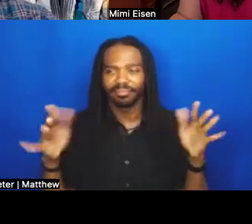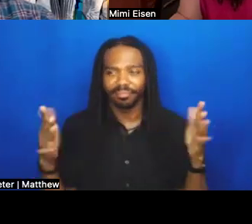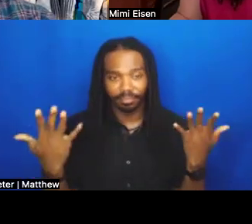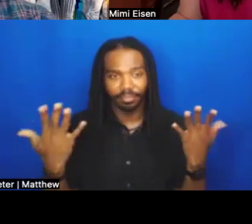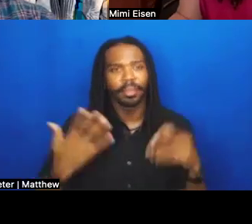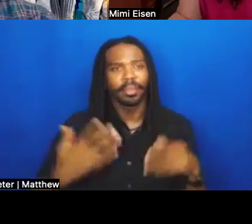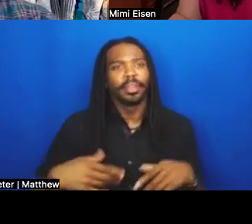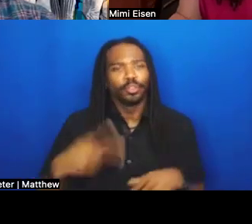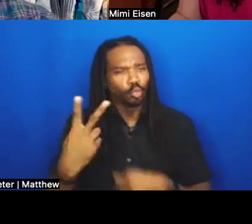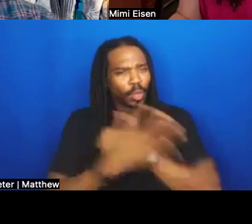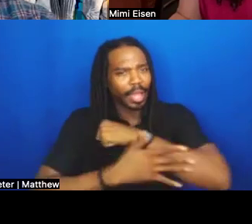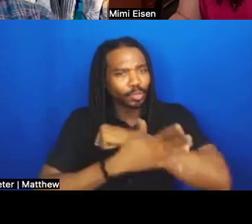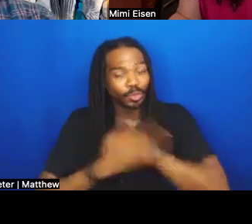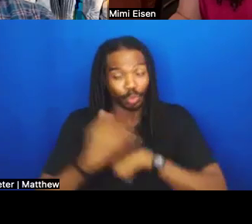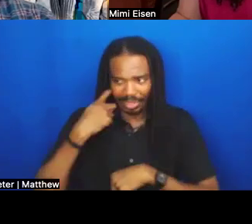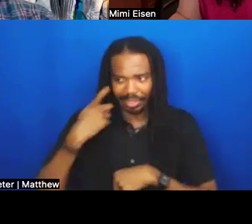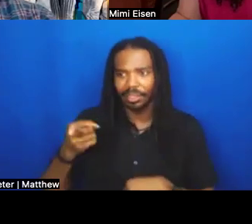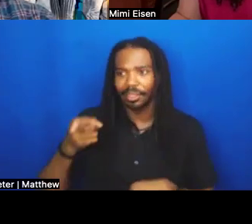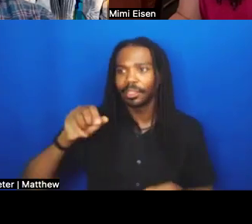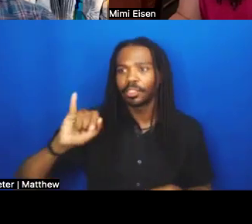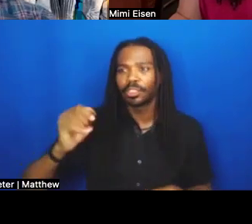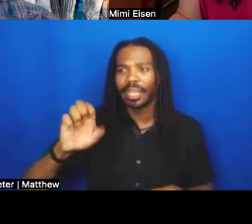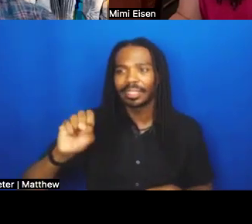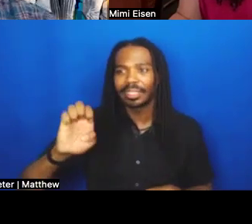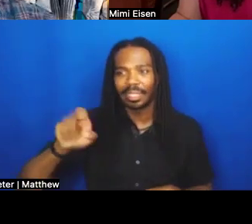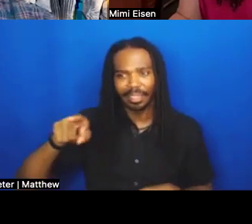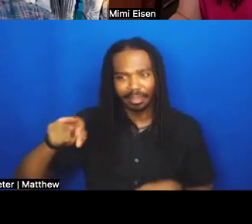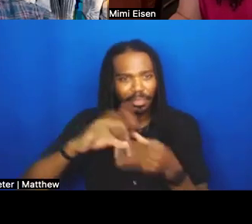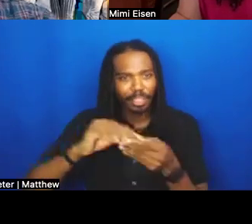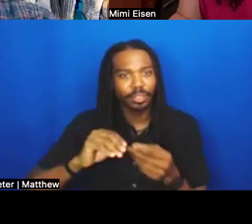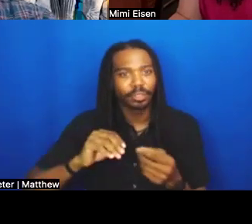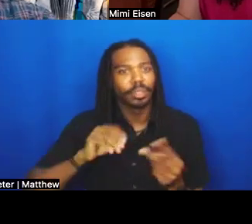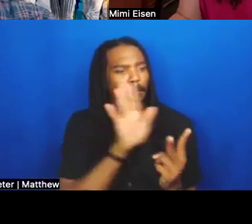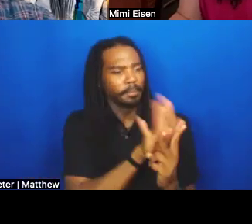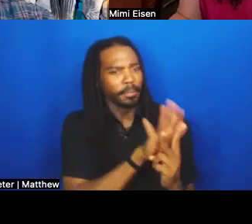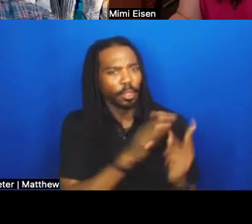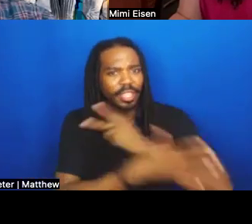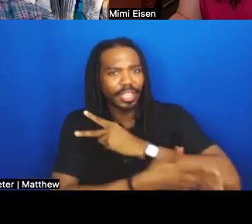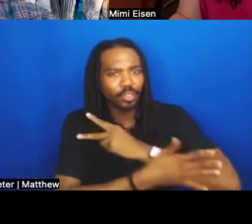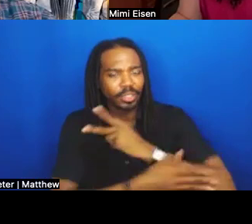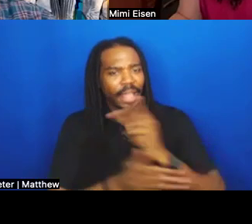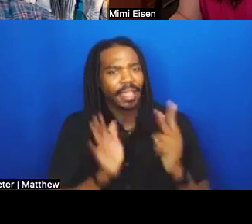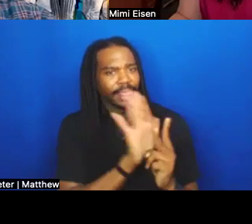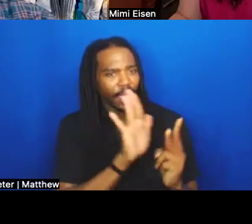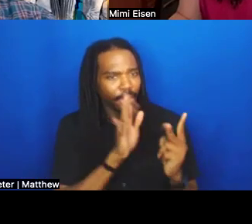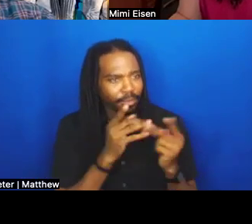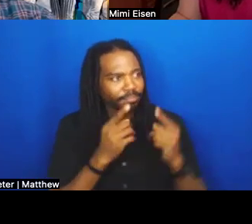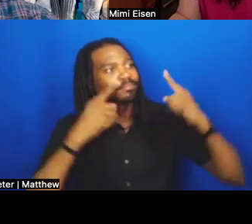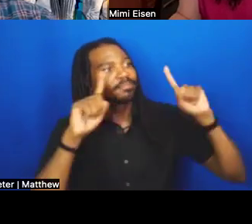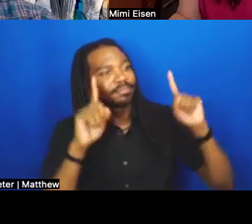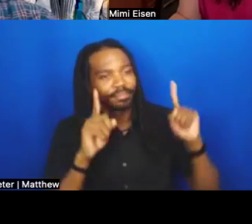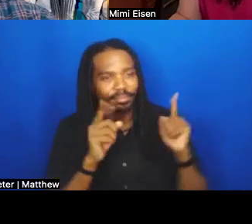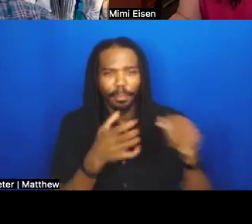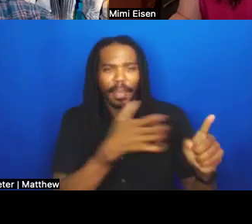just saying, whose existence and power and freedoms that some people enjoy hinge on the oppression of others and on